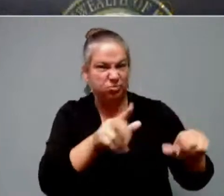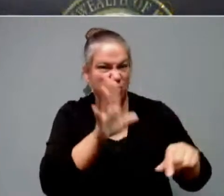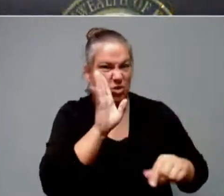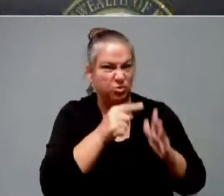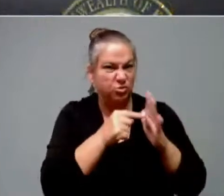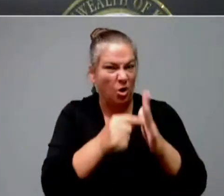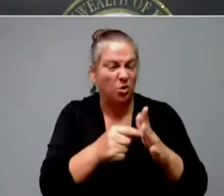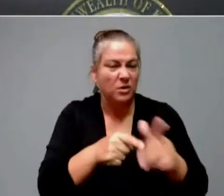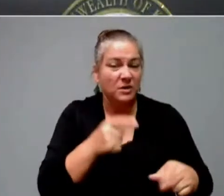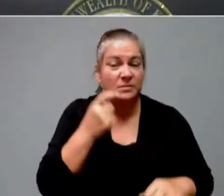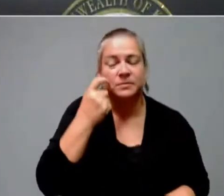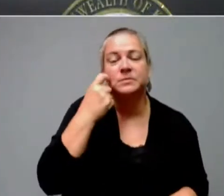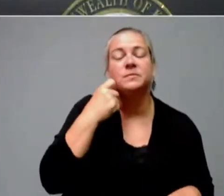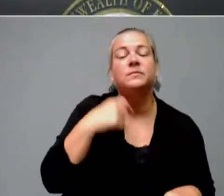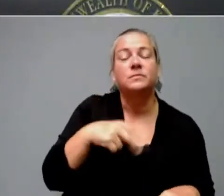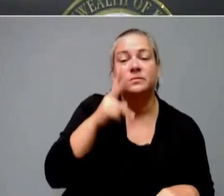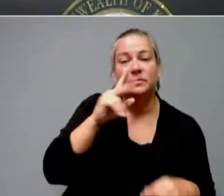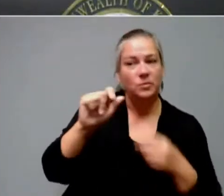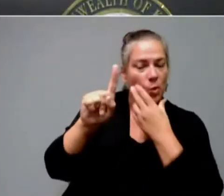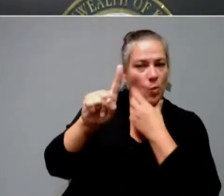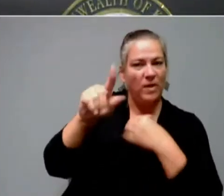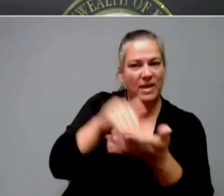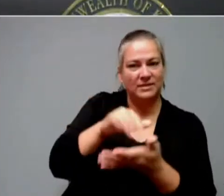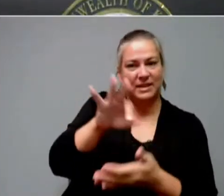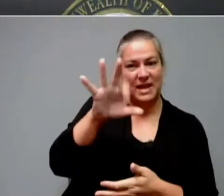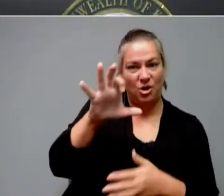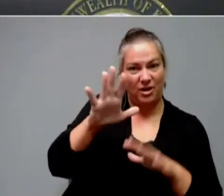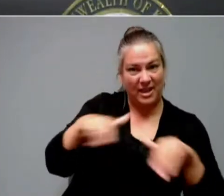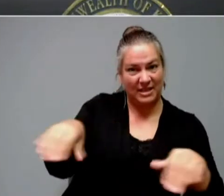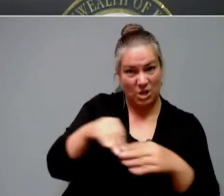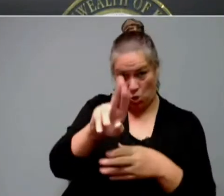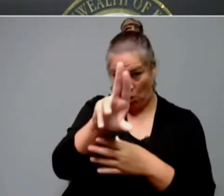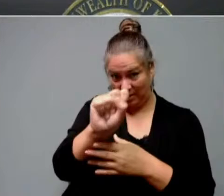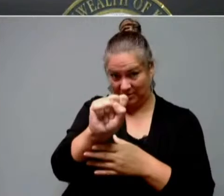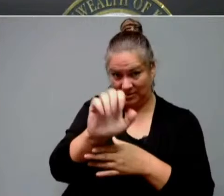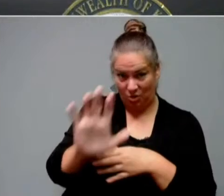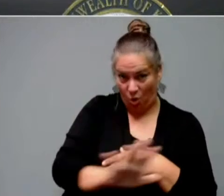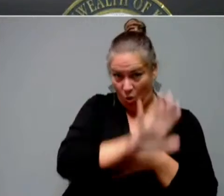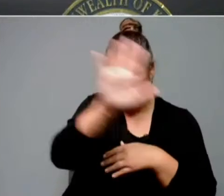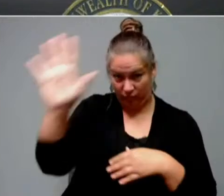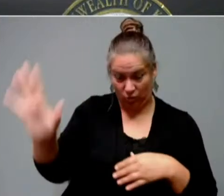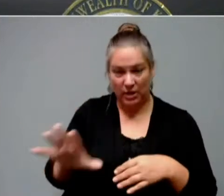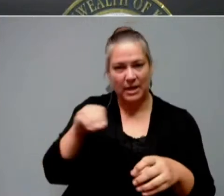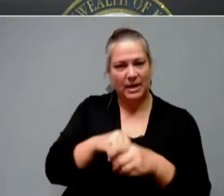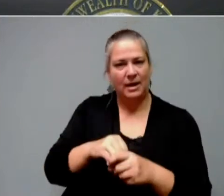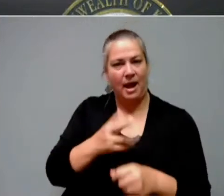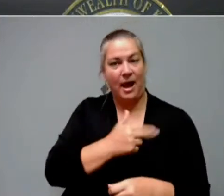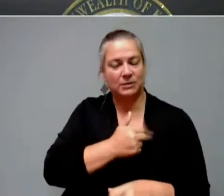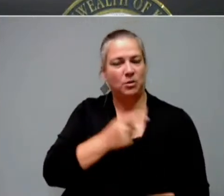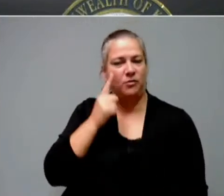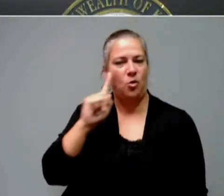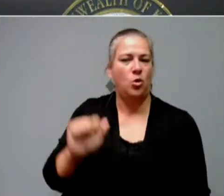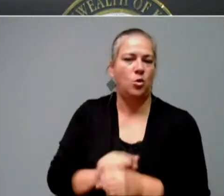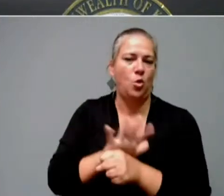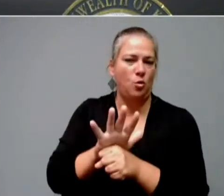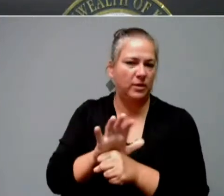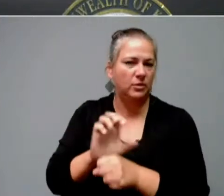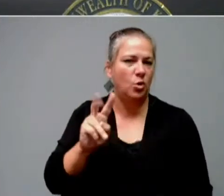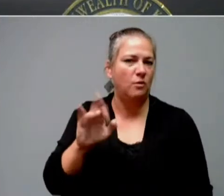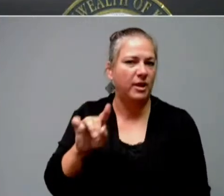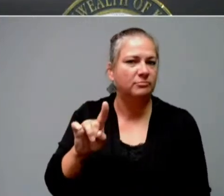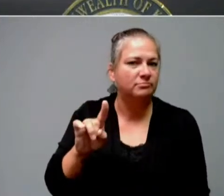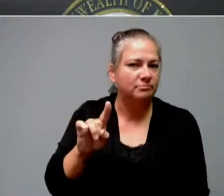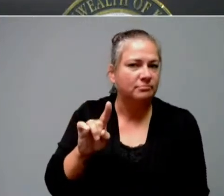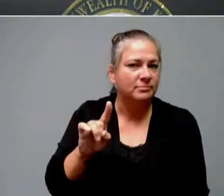is more than 1,900 kids in the United States currently in the hospital for COVID, far more